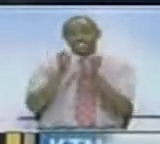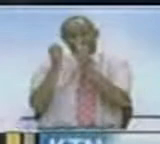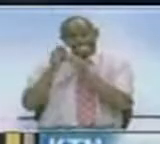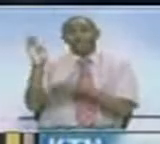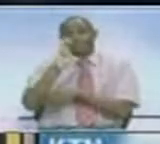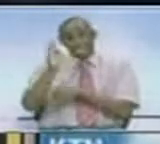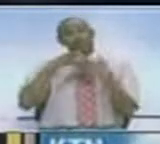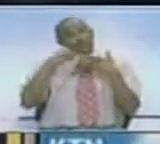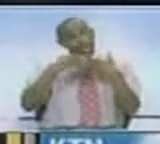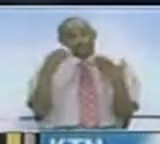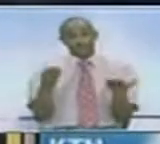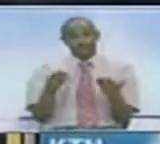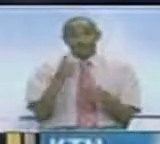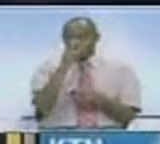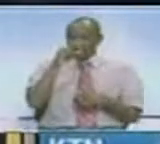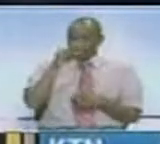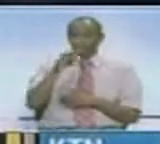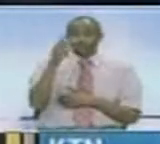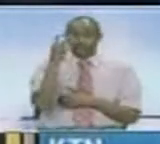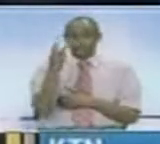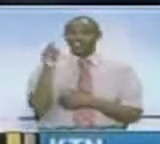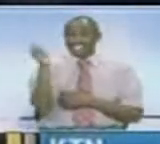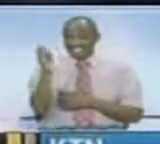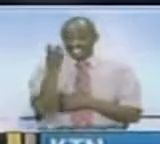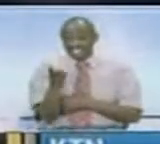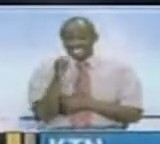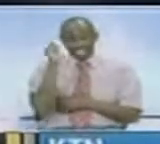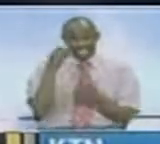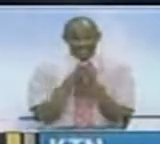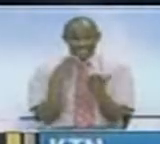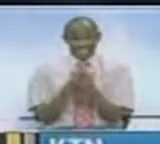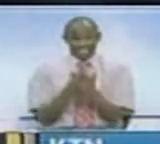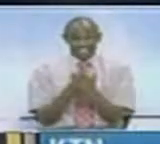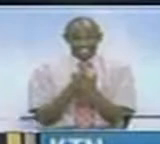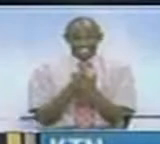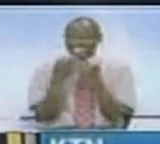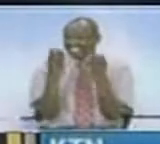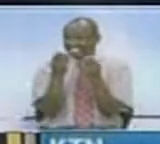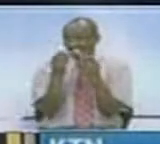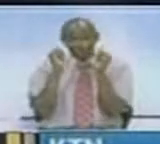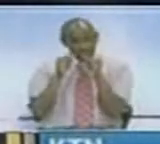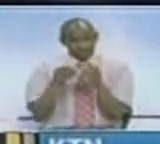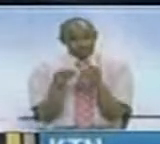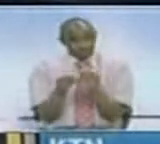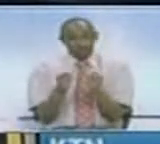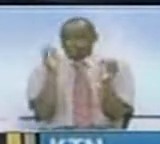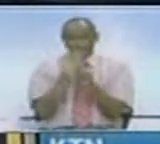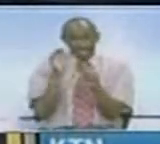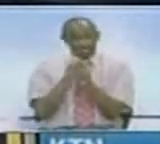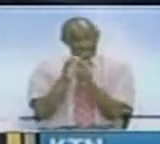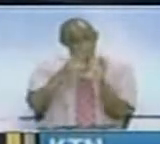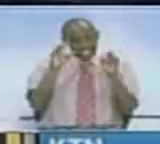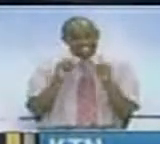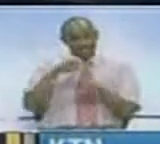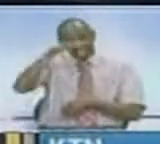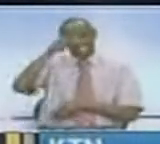$14 to $16 billion. That translates to 1.2 trillion Kenyan shillings. This can easily take care of a very huge portion of the Kenyan budget. And